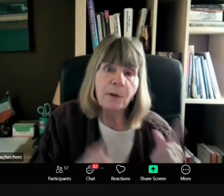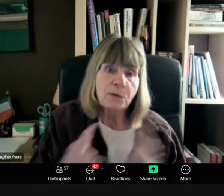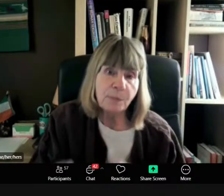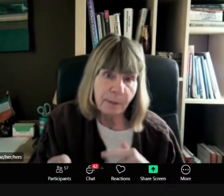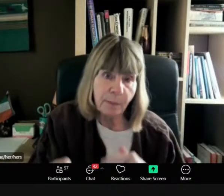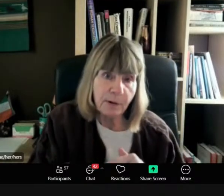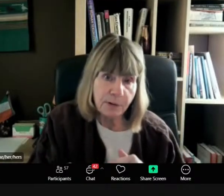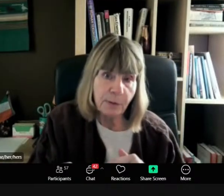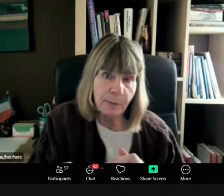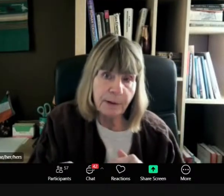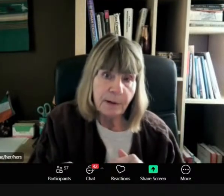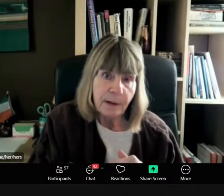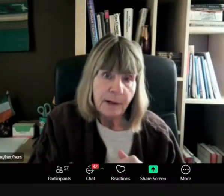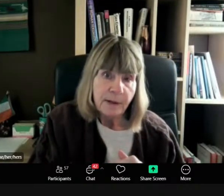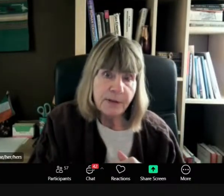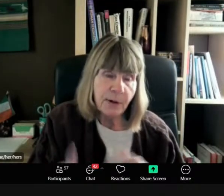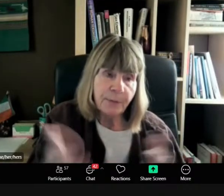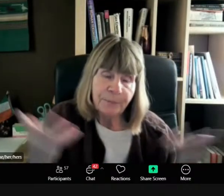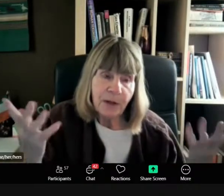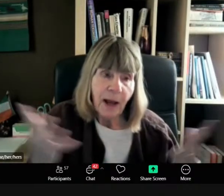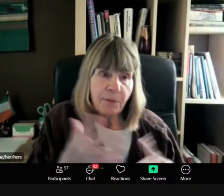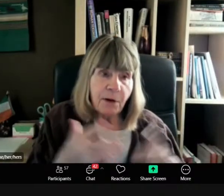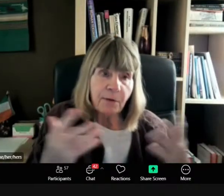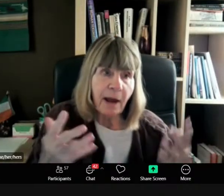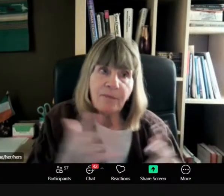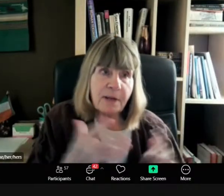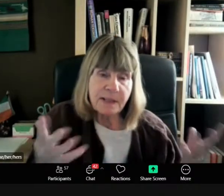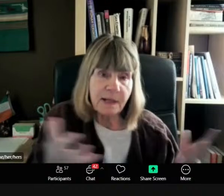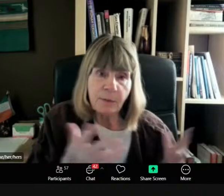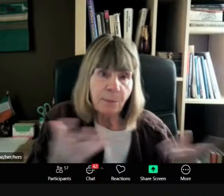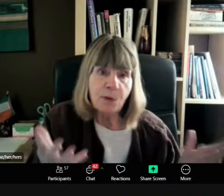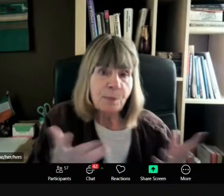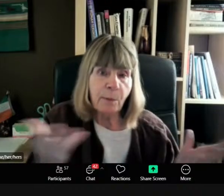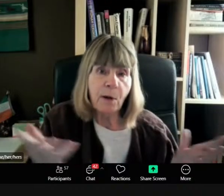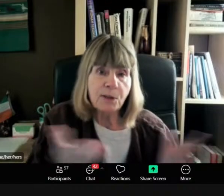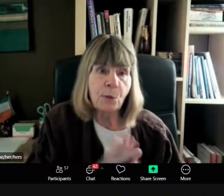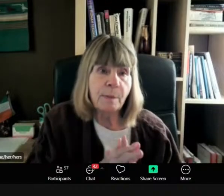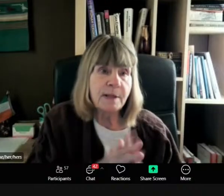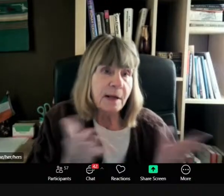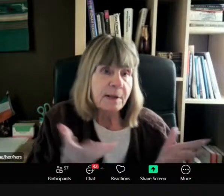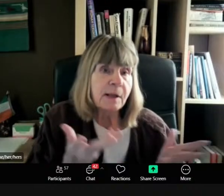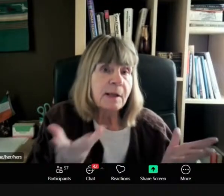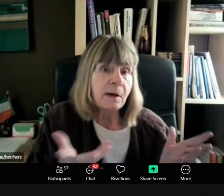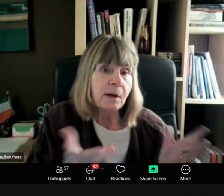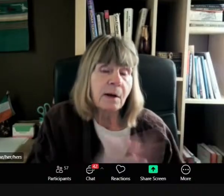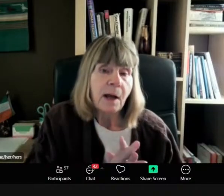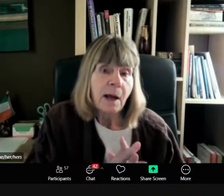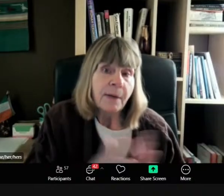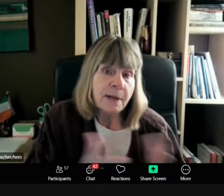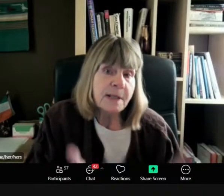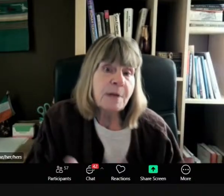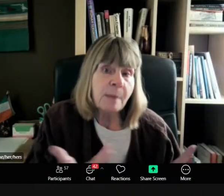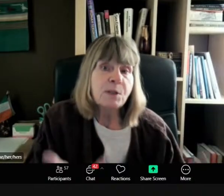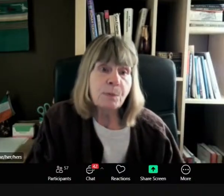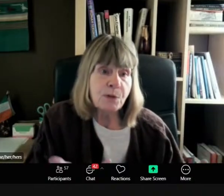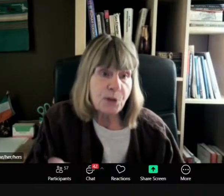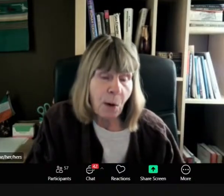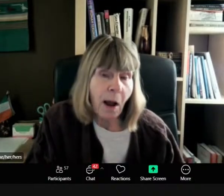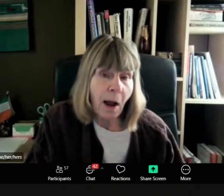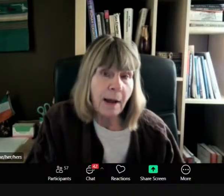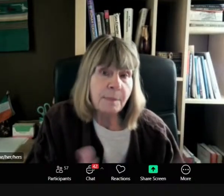not postmenopausal women. So their efficacy with postmenopausal women is unclear. They